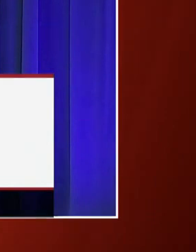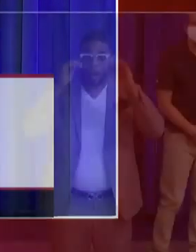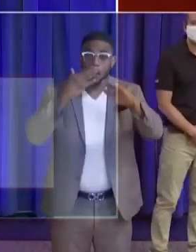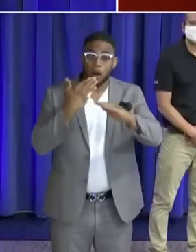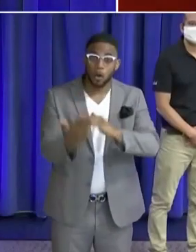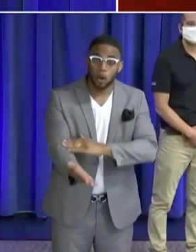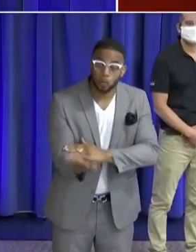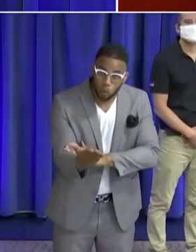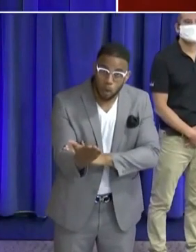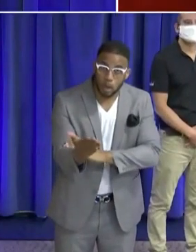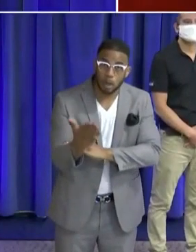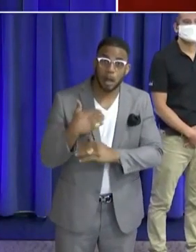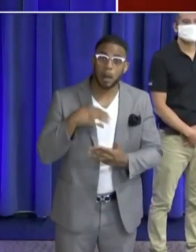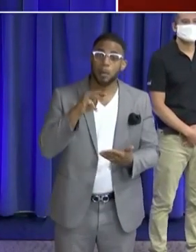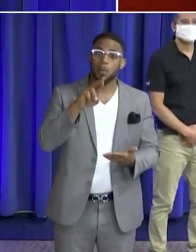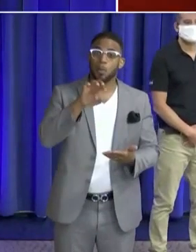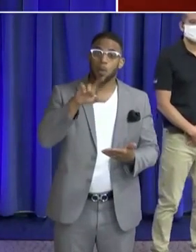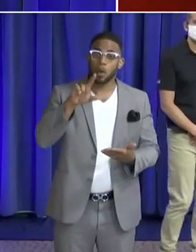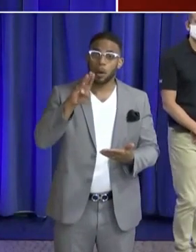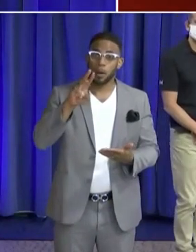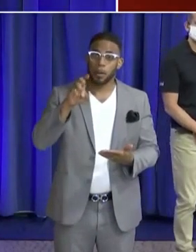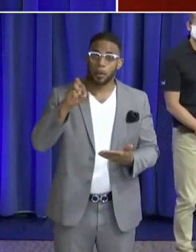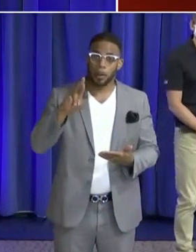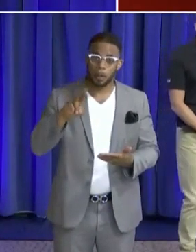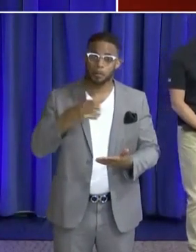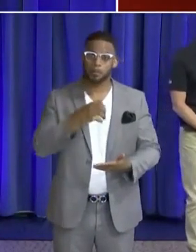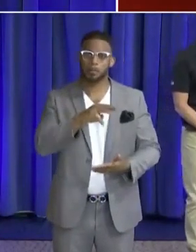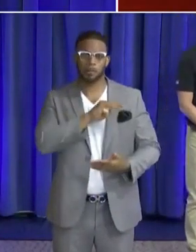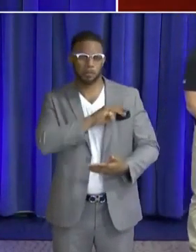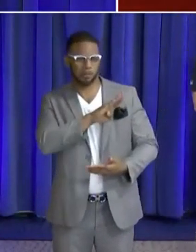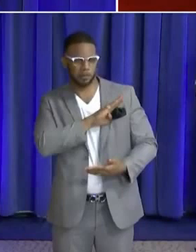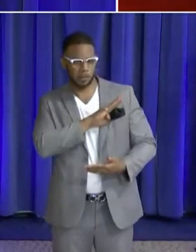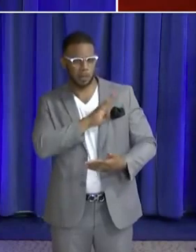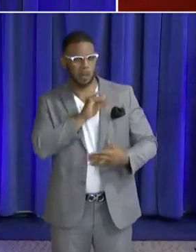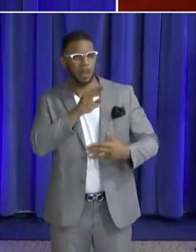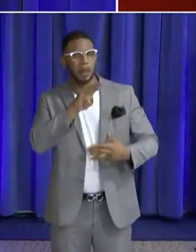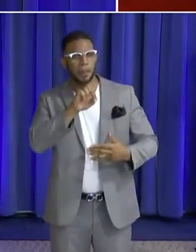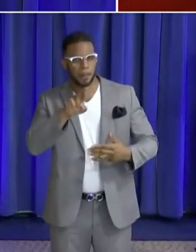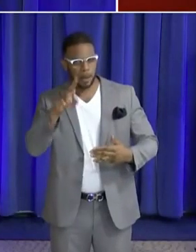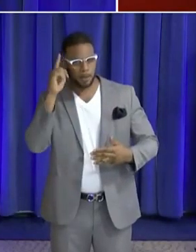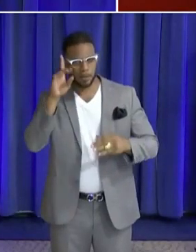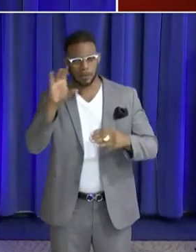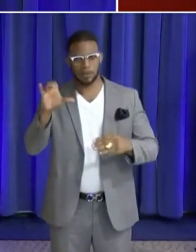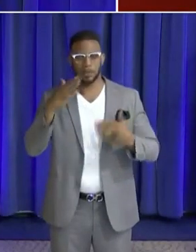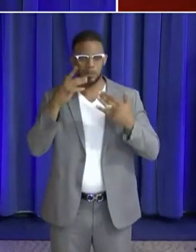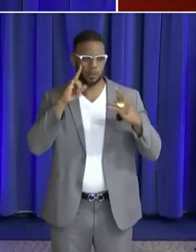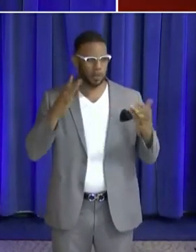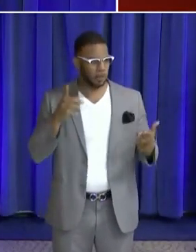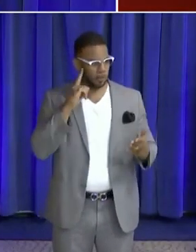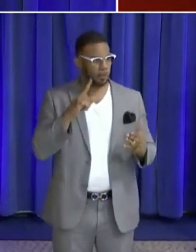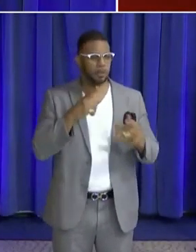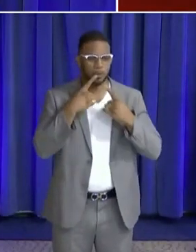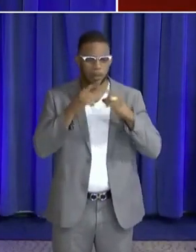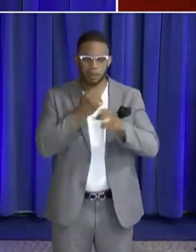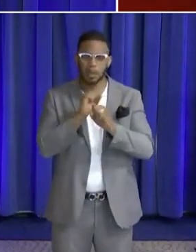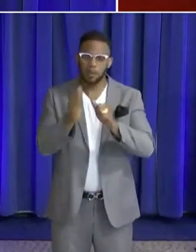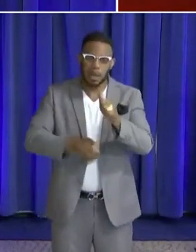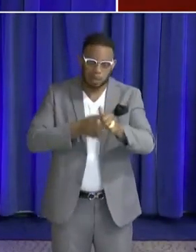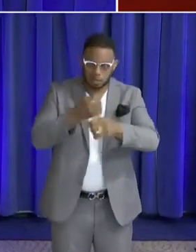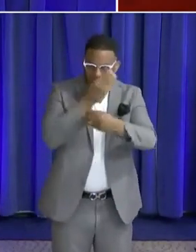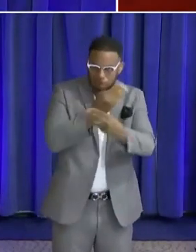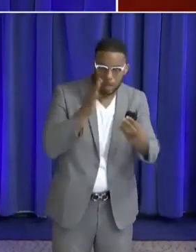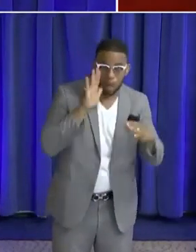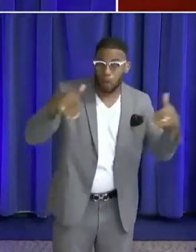Good morning. I'm Muriel Bowser. I'm the mayor of Washington, D.C. Thank you for being here for a public safety update. I